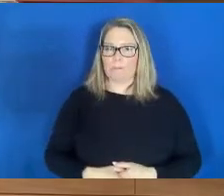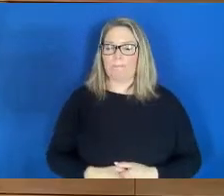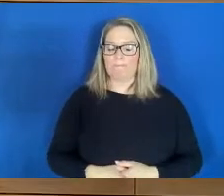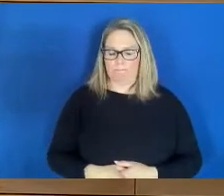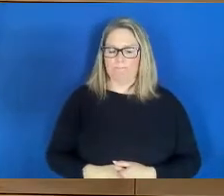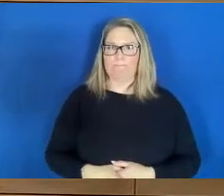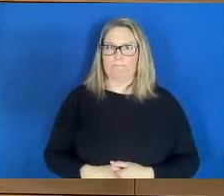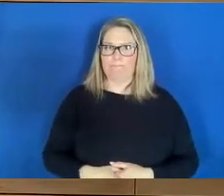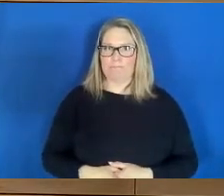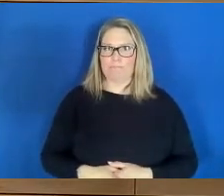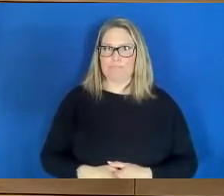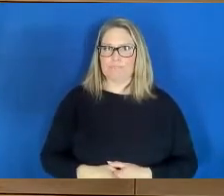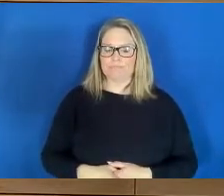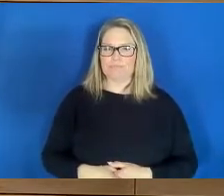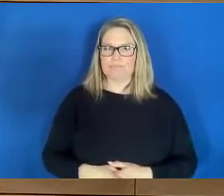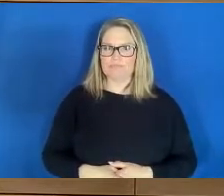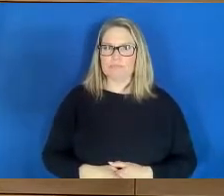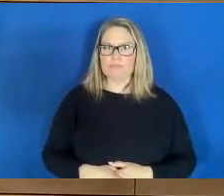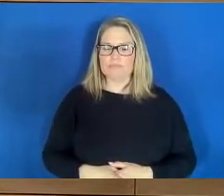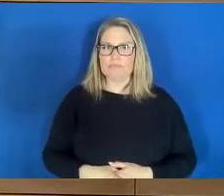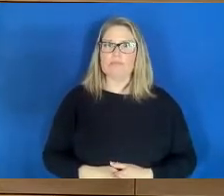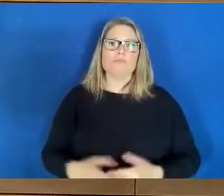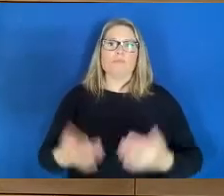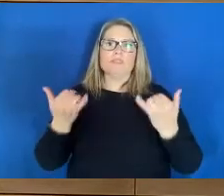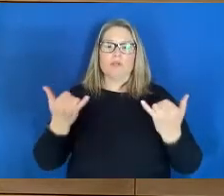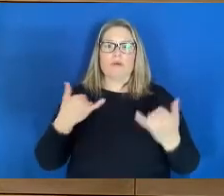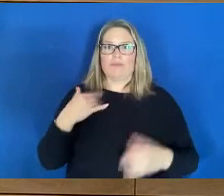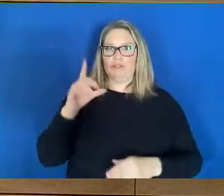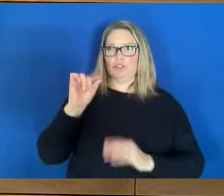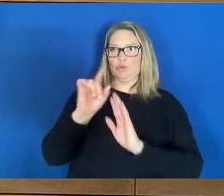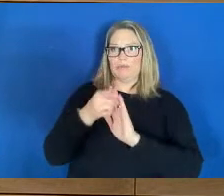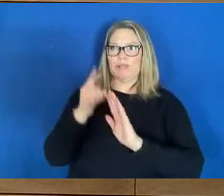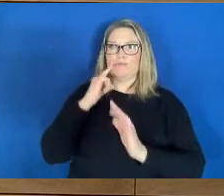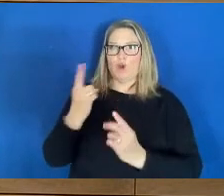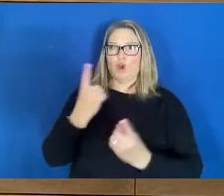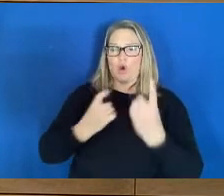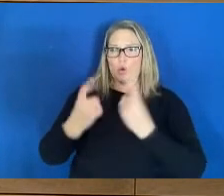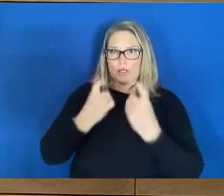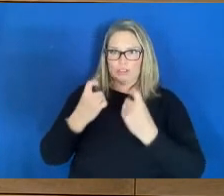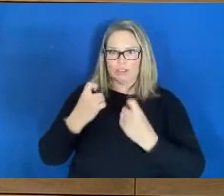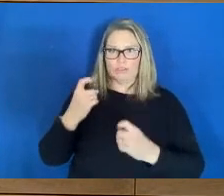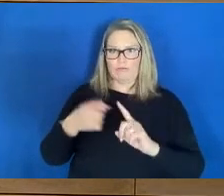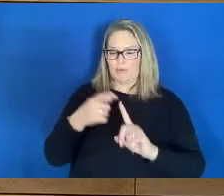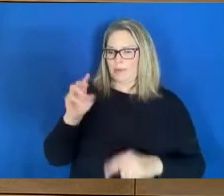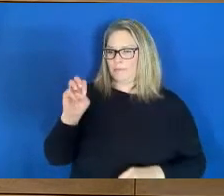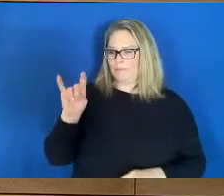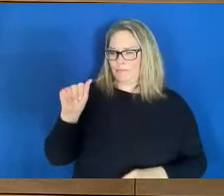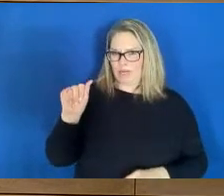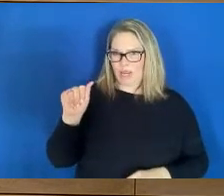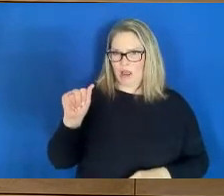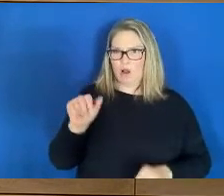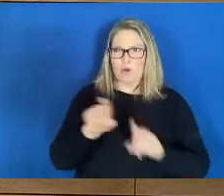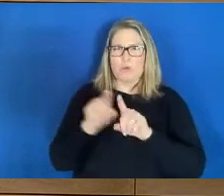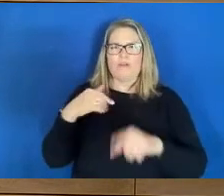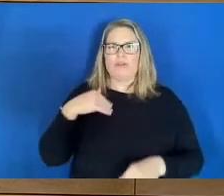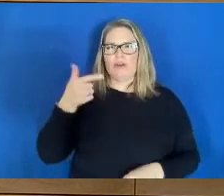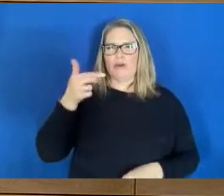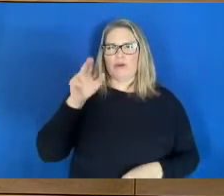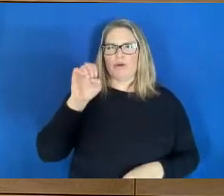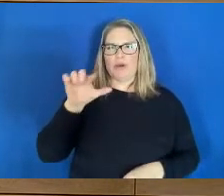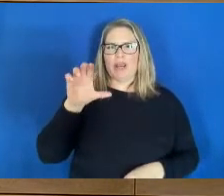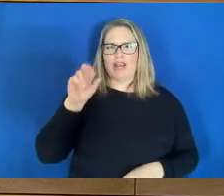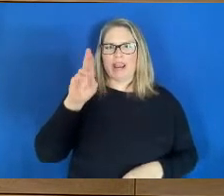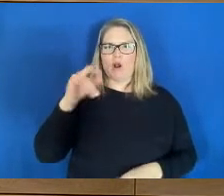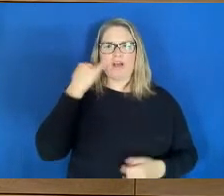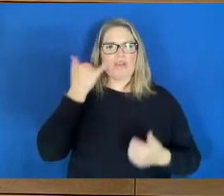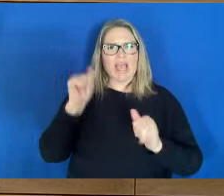Thank you. We have 20 minutes for questions from members of the media. We also have Greg Carroll with us today if you have any questions